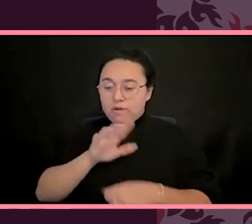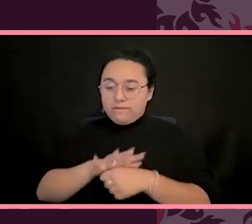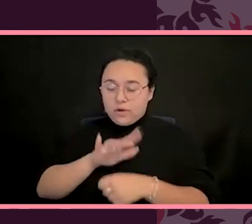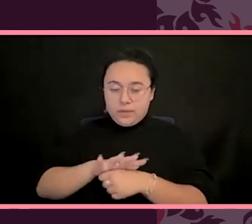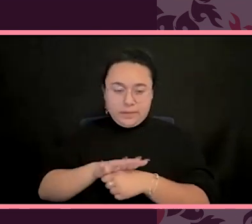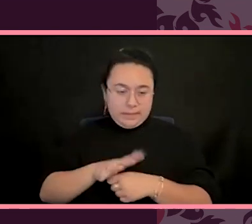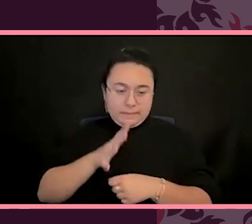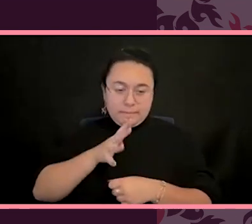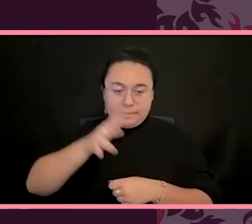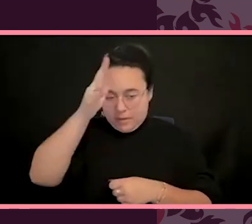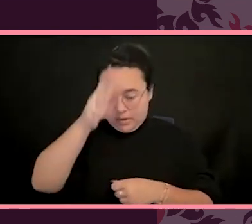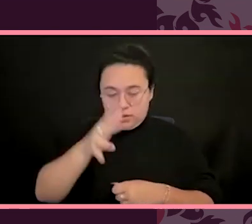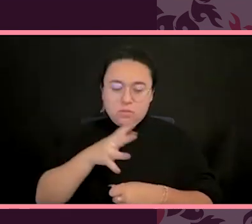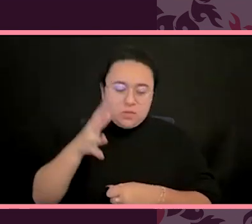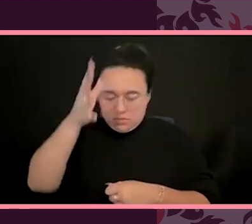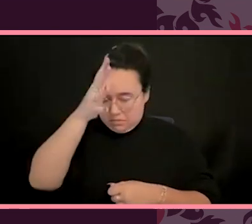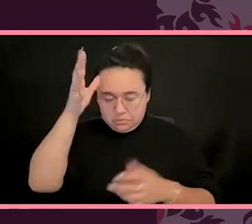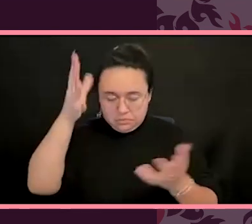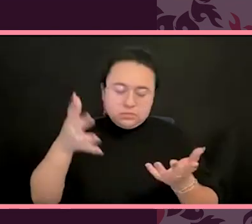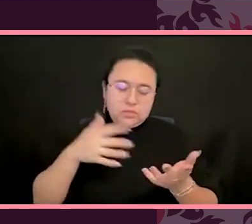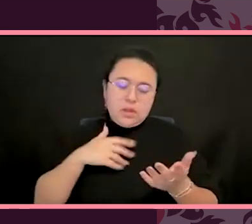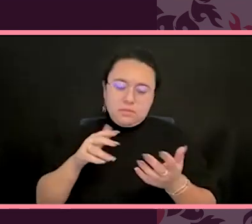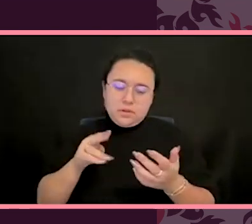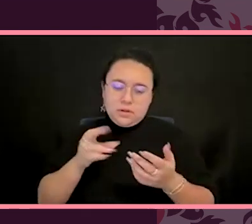and being a neurodivergent parent,